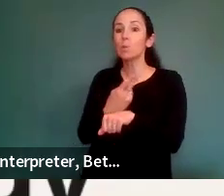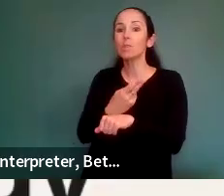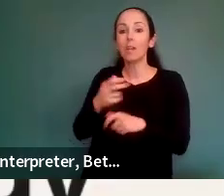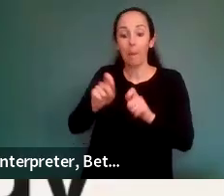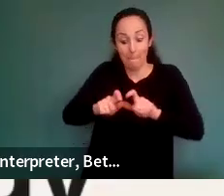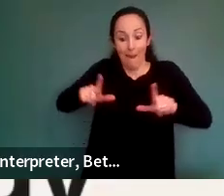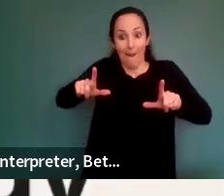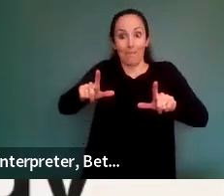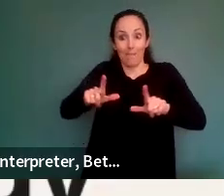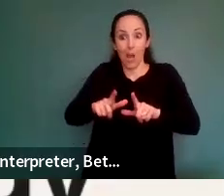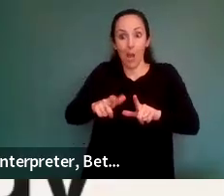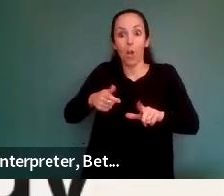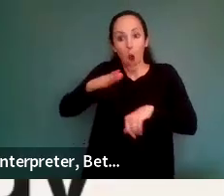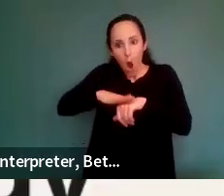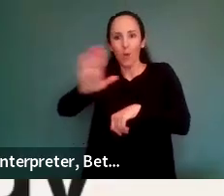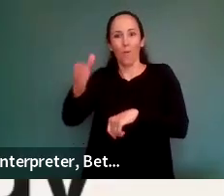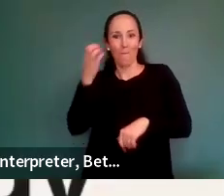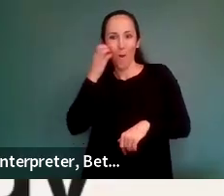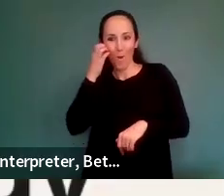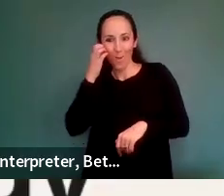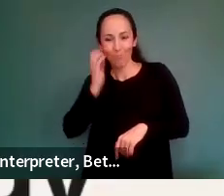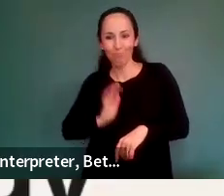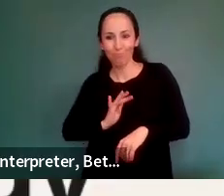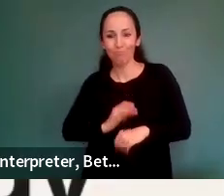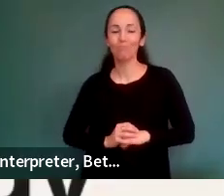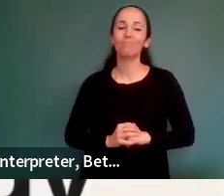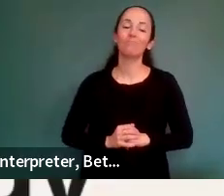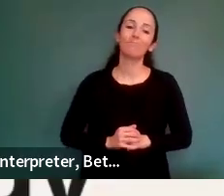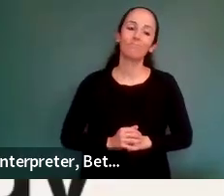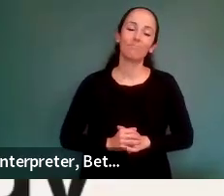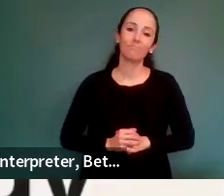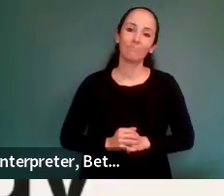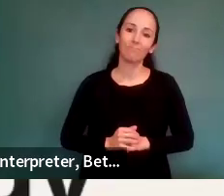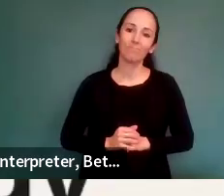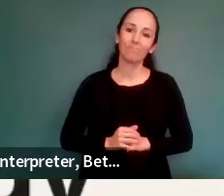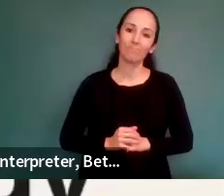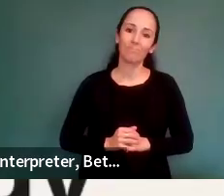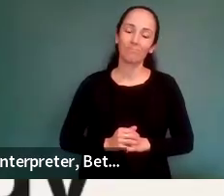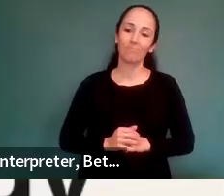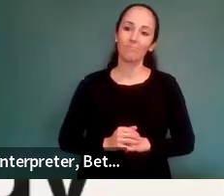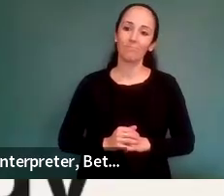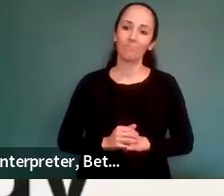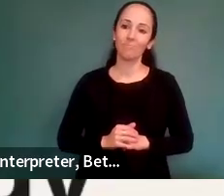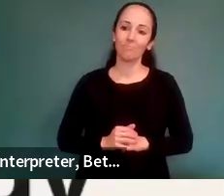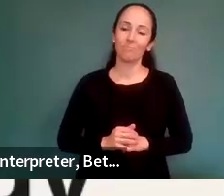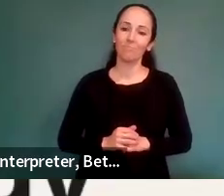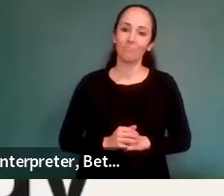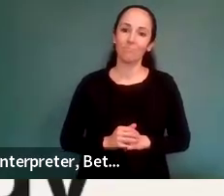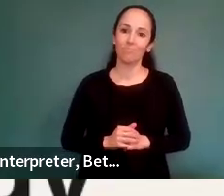A popular tool that's being used in assistive technology